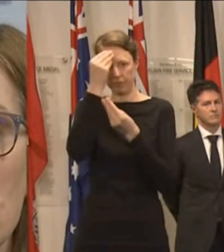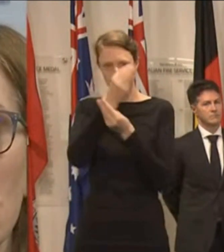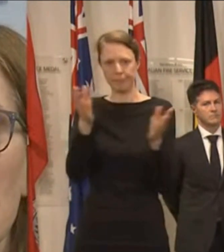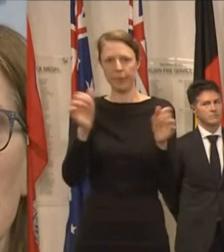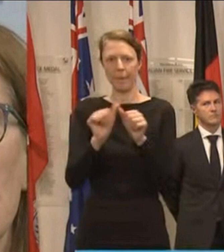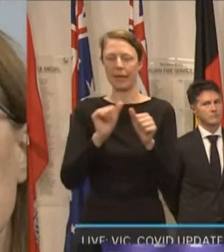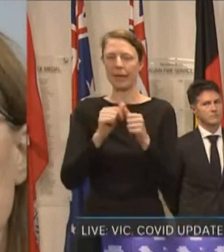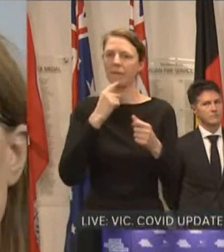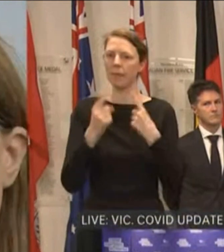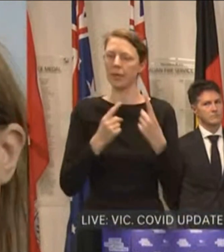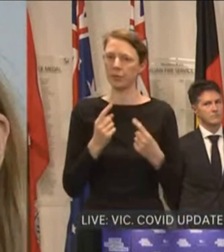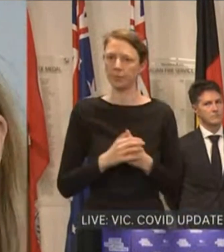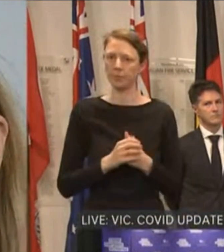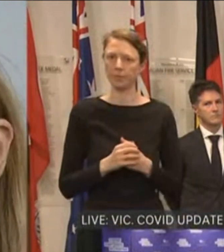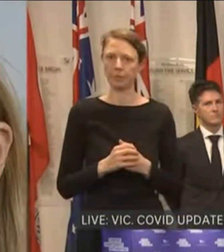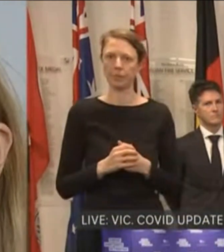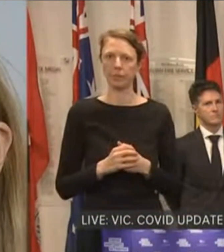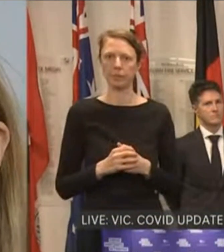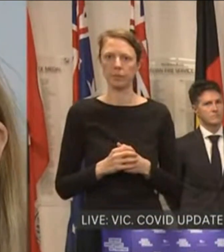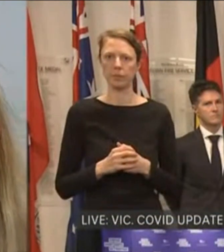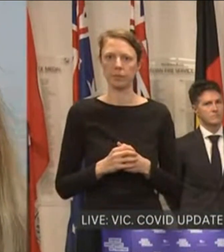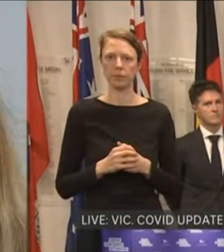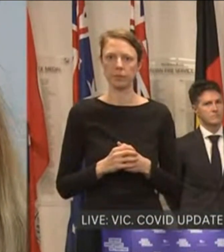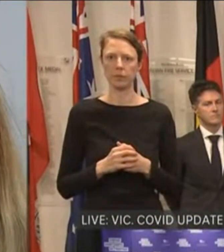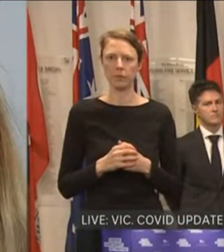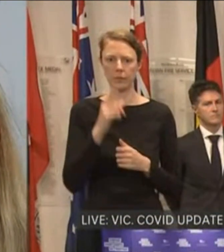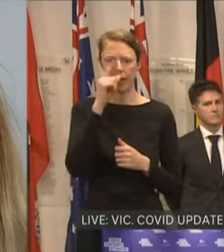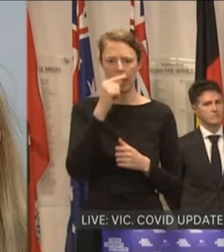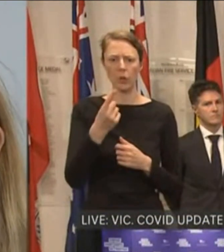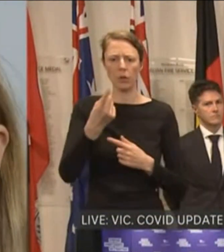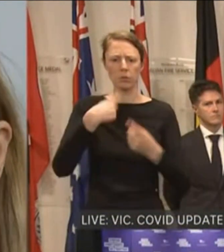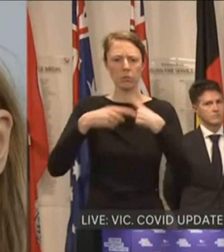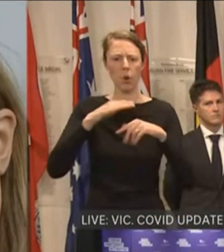slightly, and so there is some, you can impute some